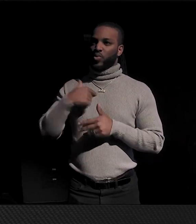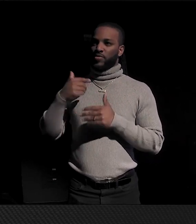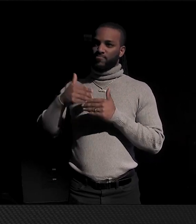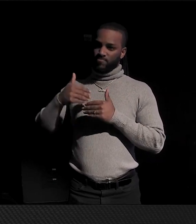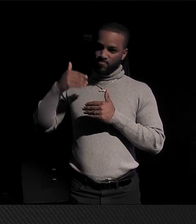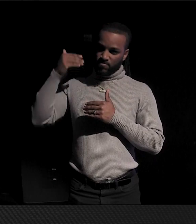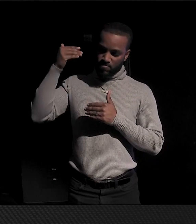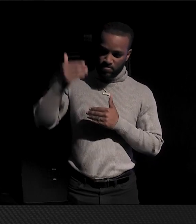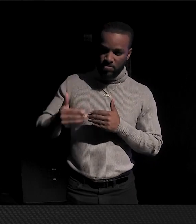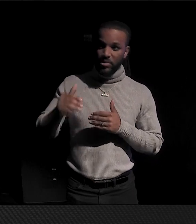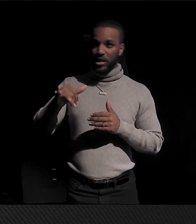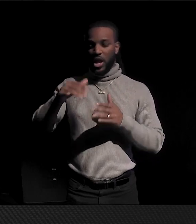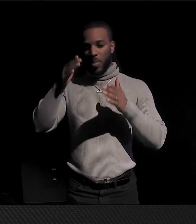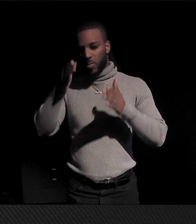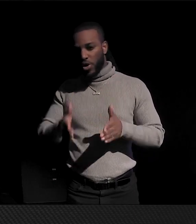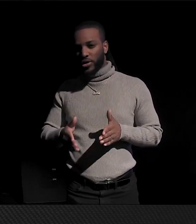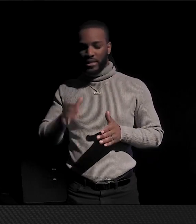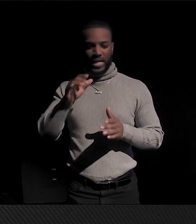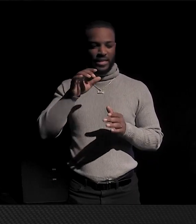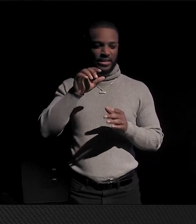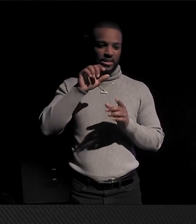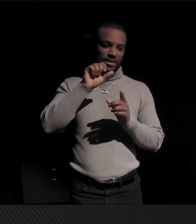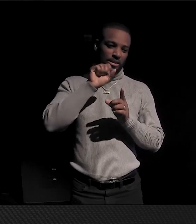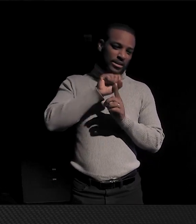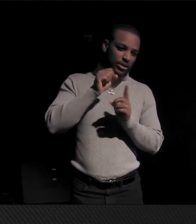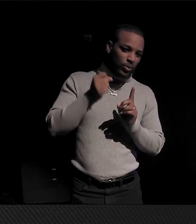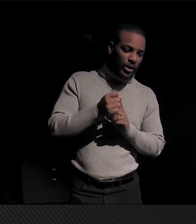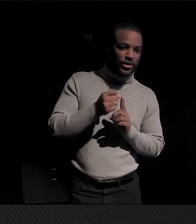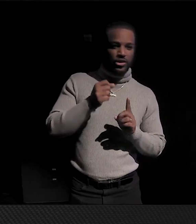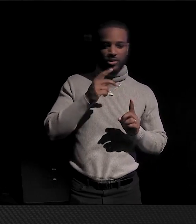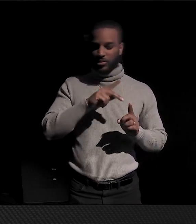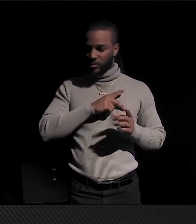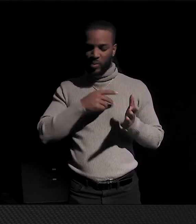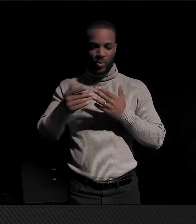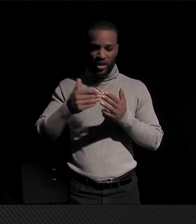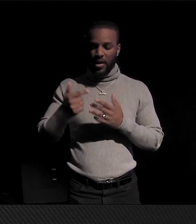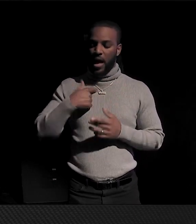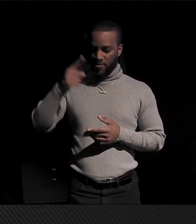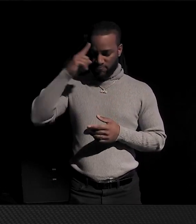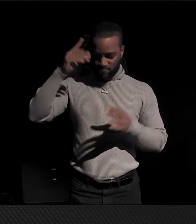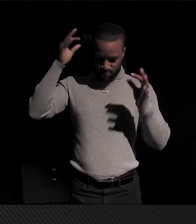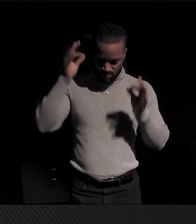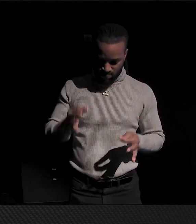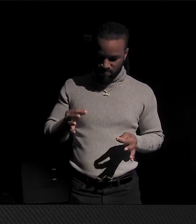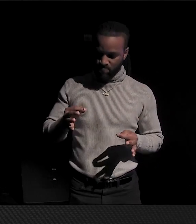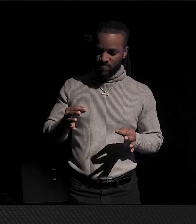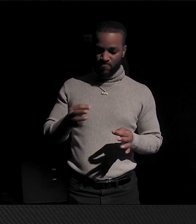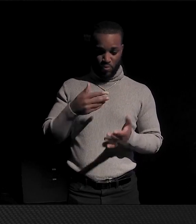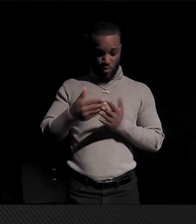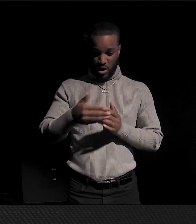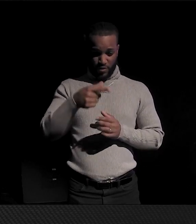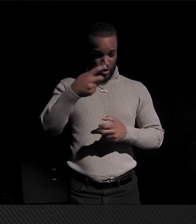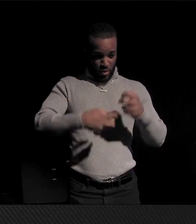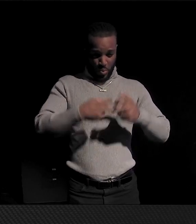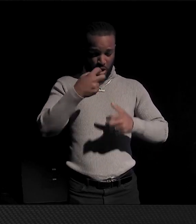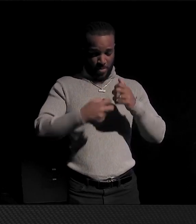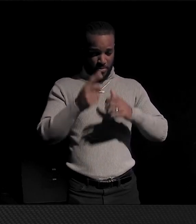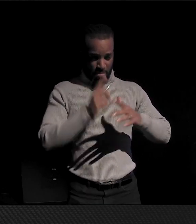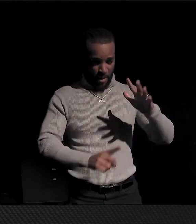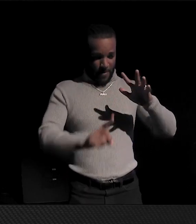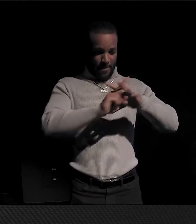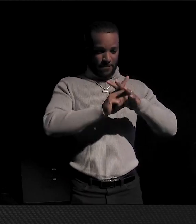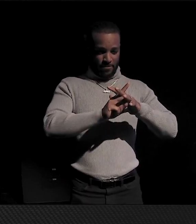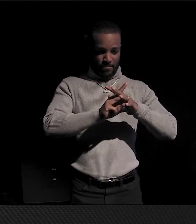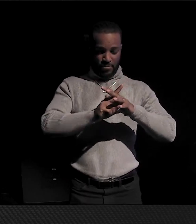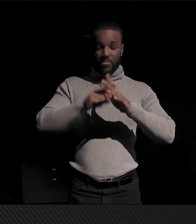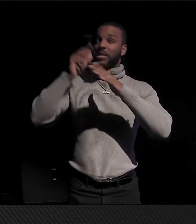that person, that circumstance, that situation, and saying, I'm going to choose to ask God to bring heaven to that now.